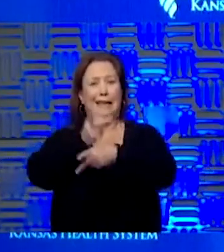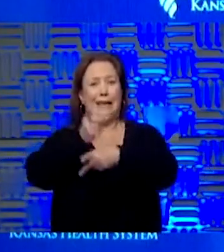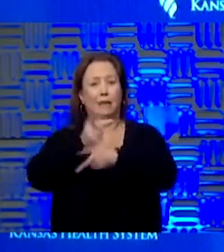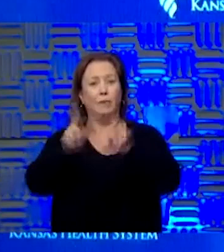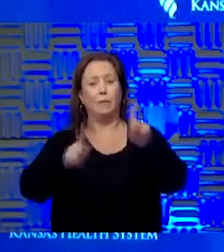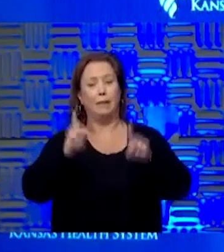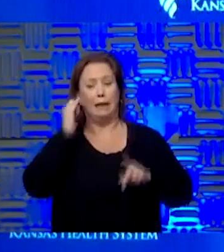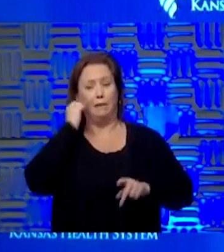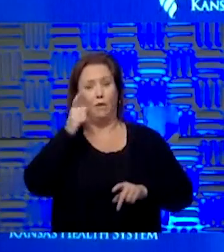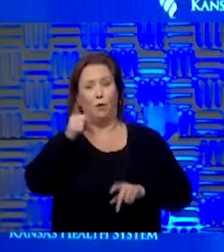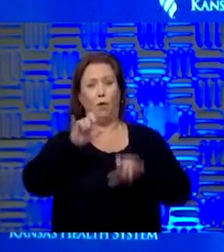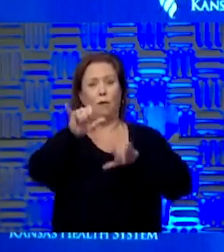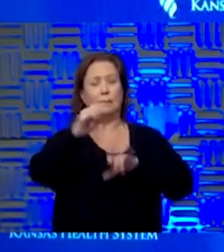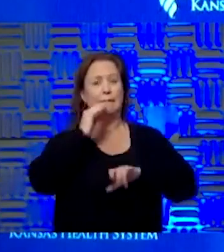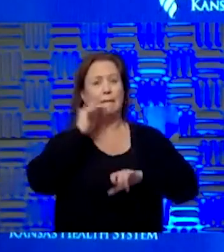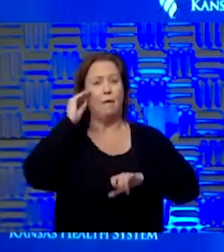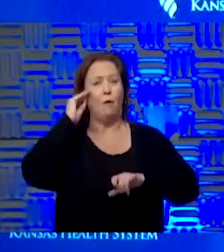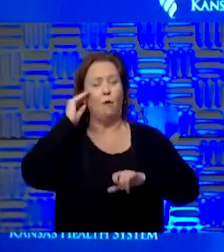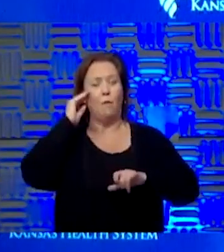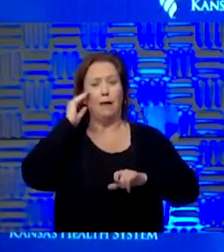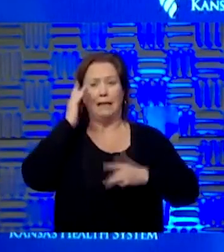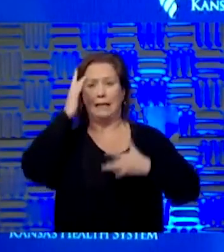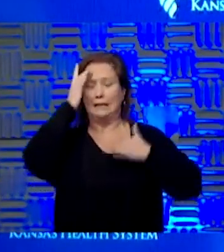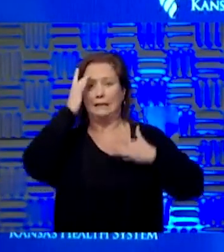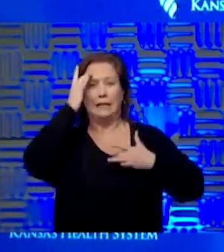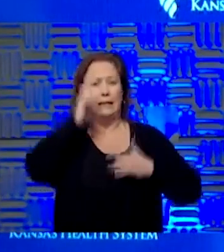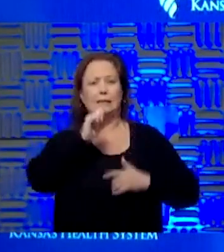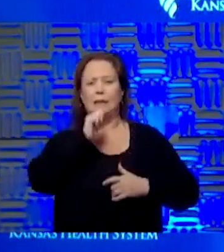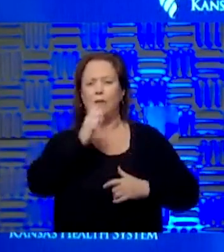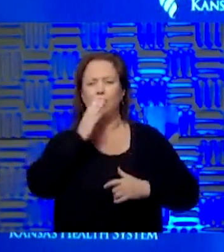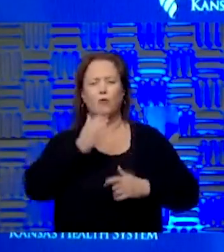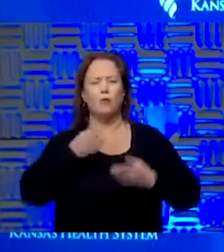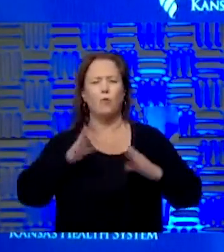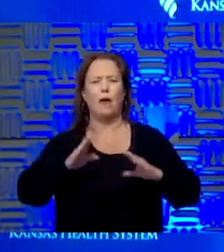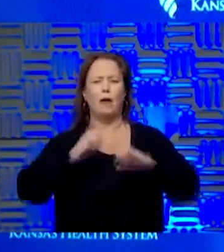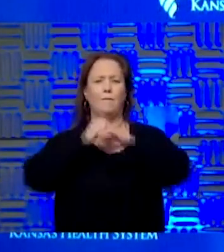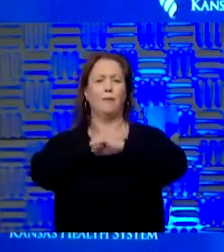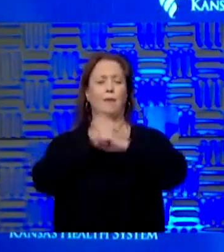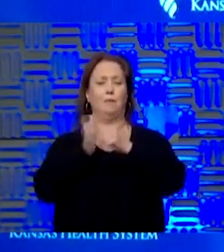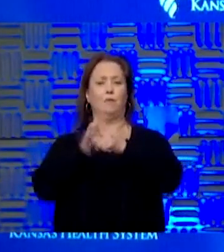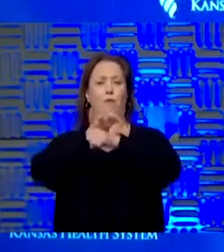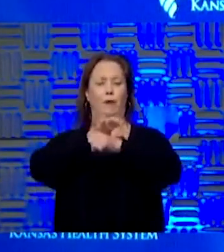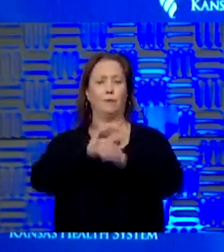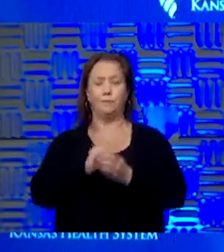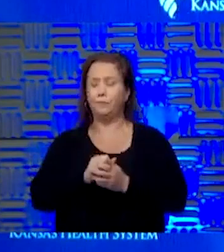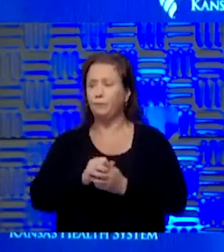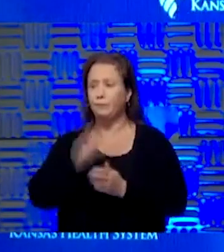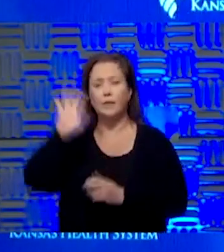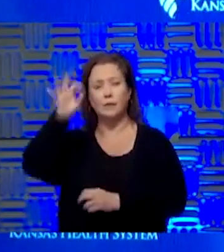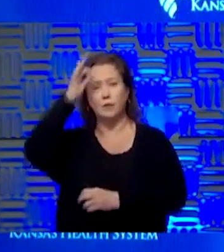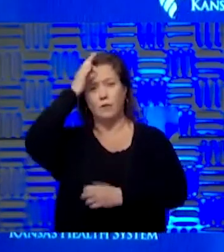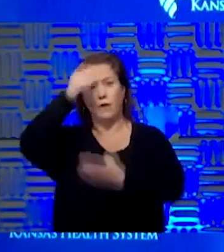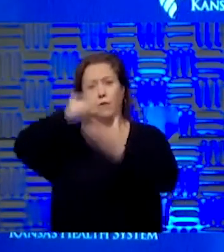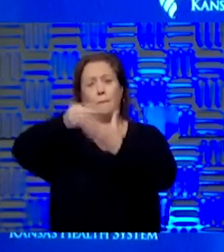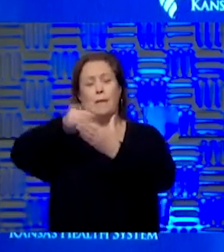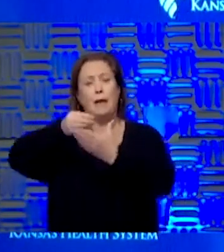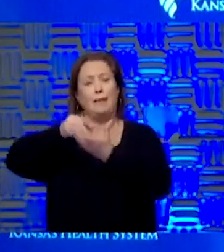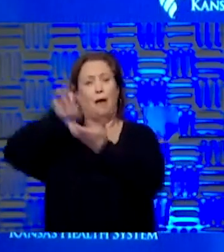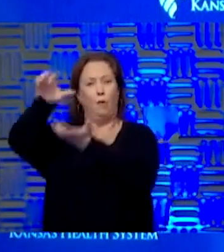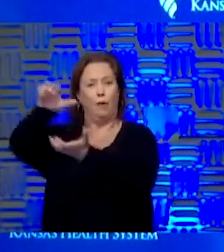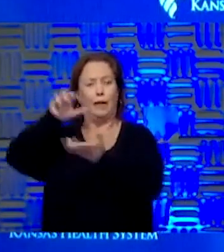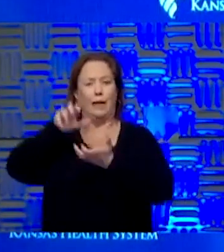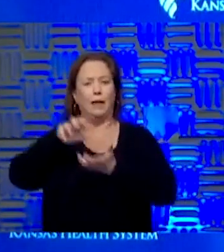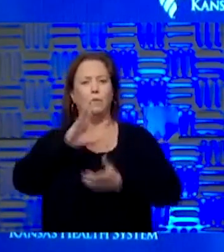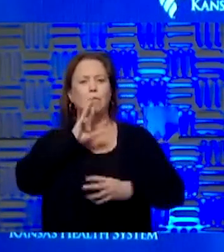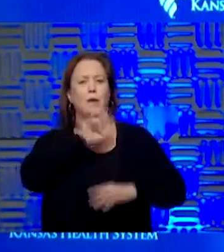that is not the right way to fight coronavirus. So there's been federal dollars that have come in, and we're going to turn to Senator Moran in just a moment, because that's